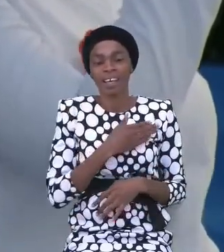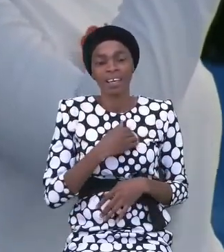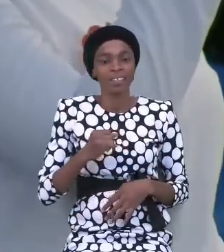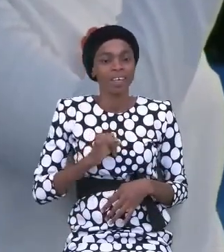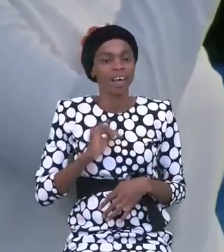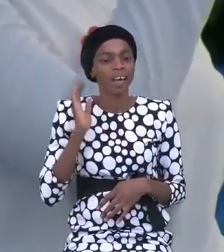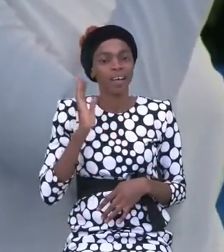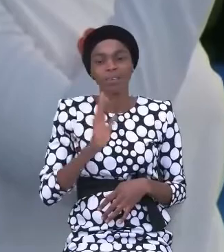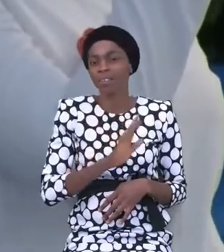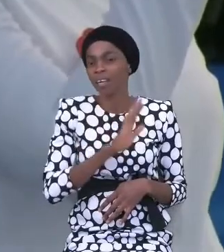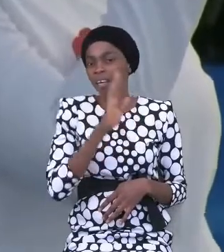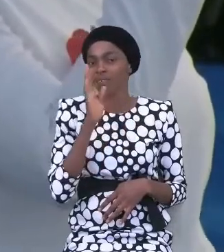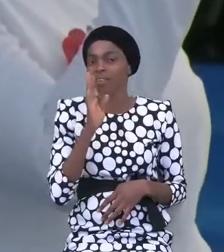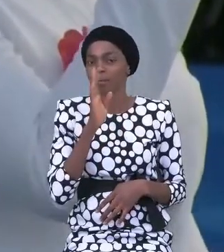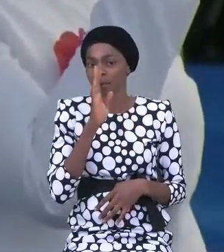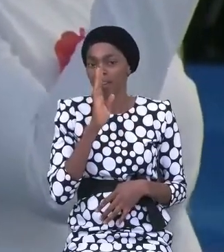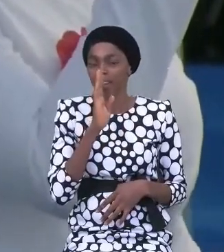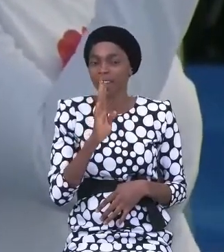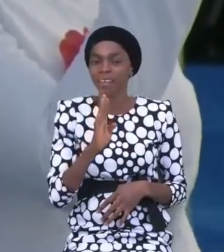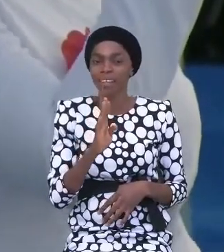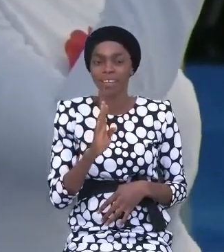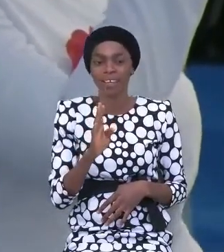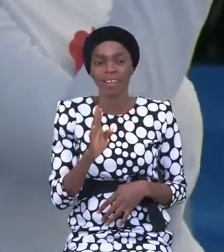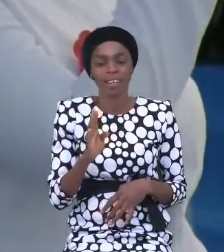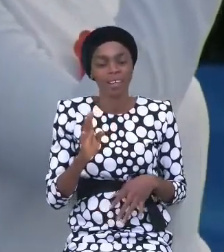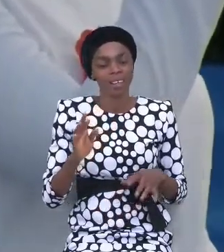disappointed, and I will never be